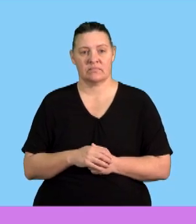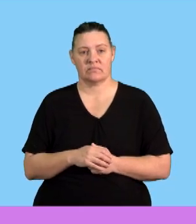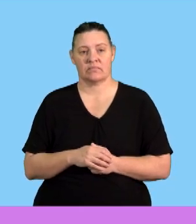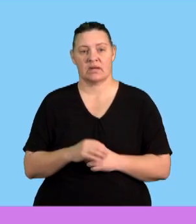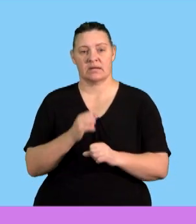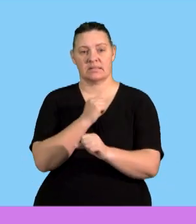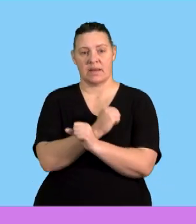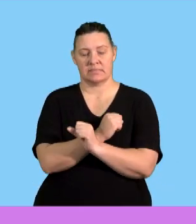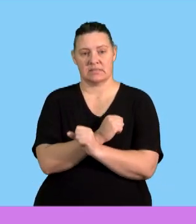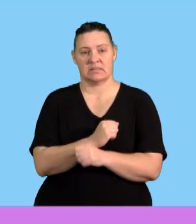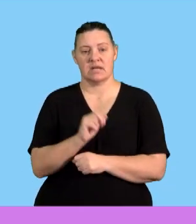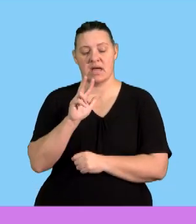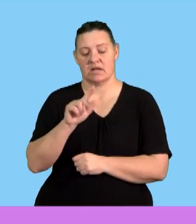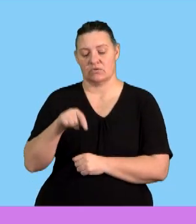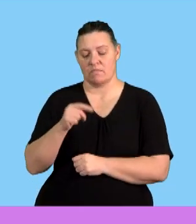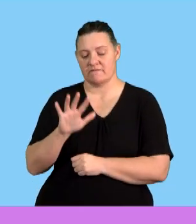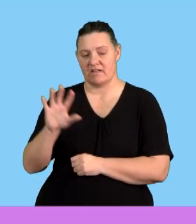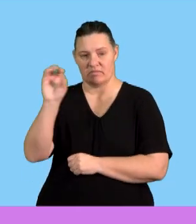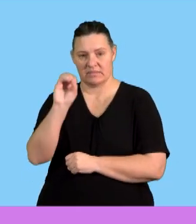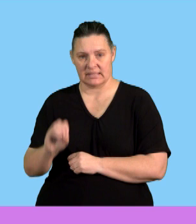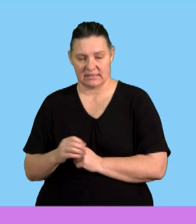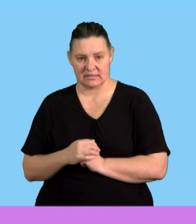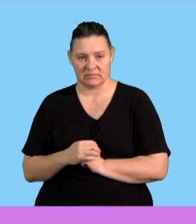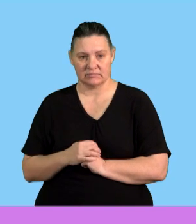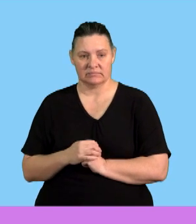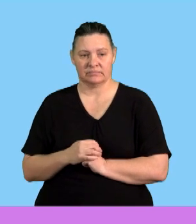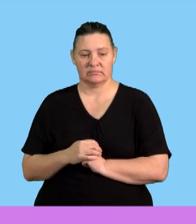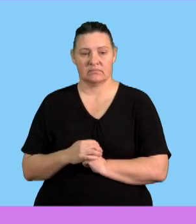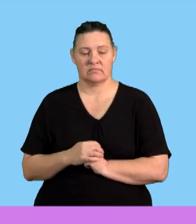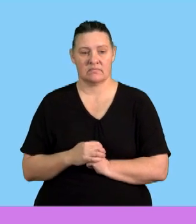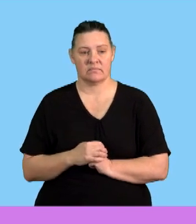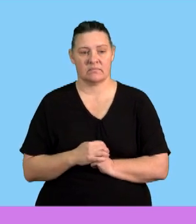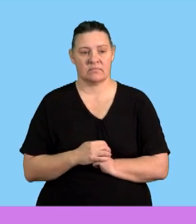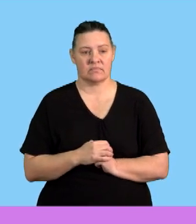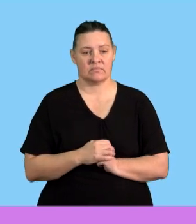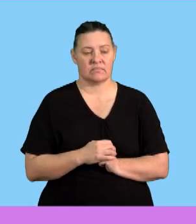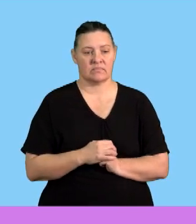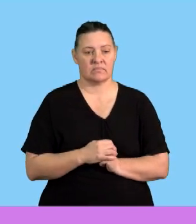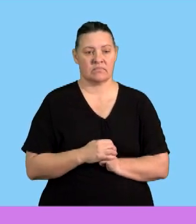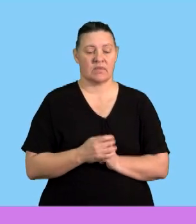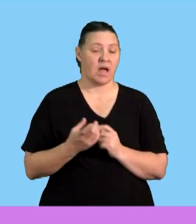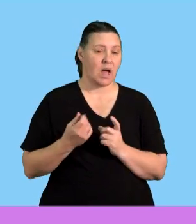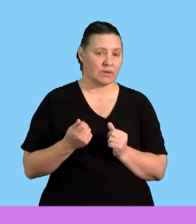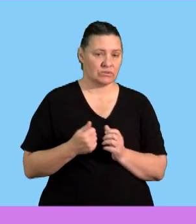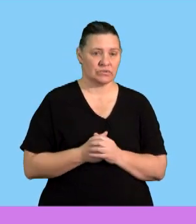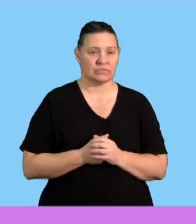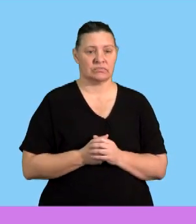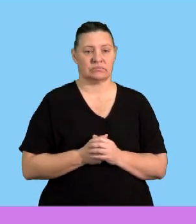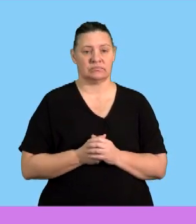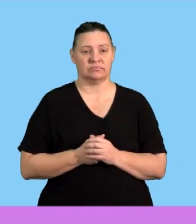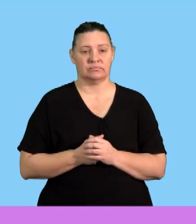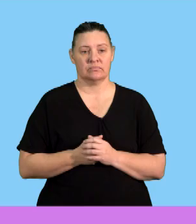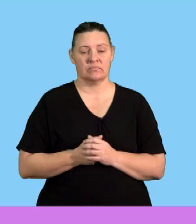5,425 times my 8.5%, and that